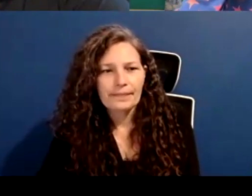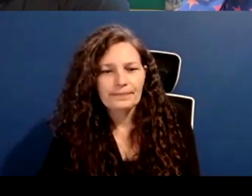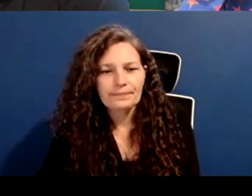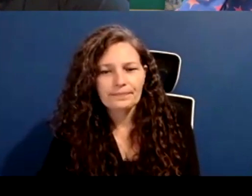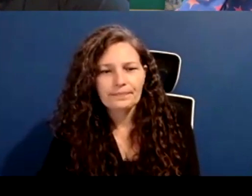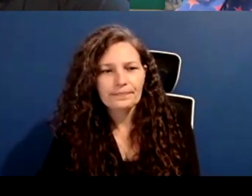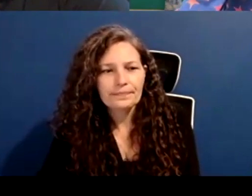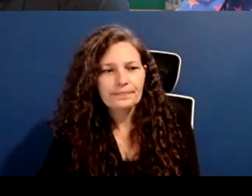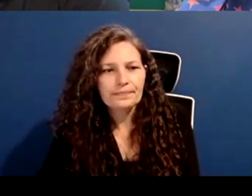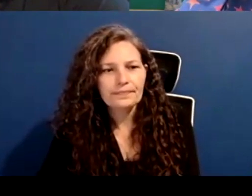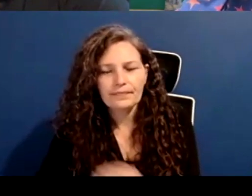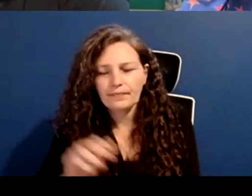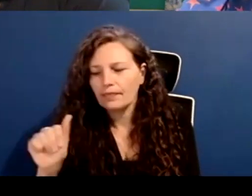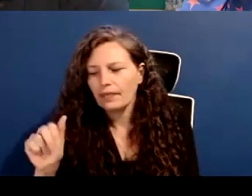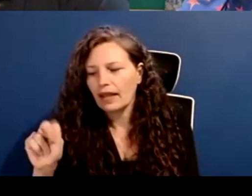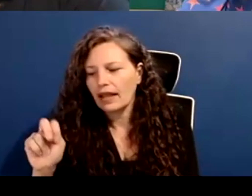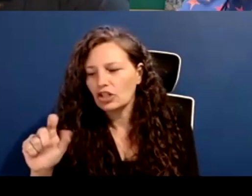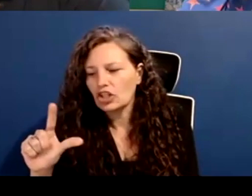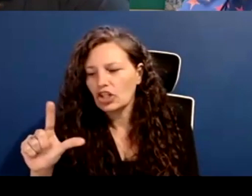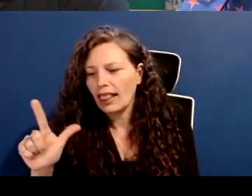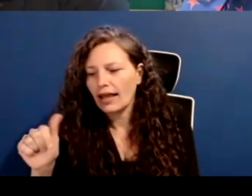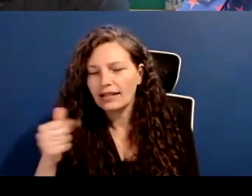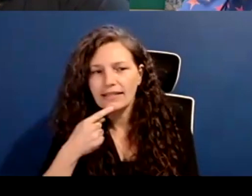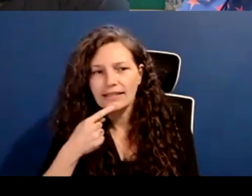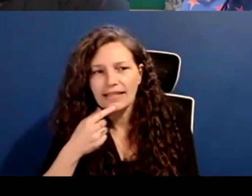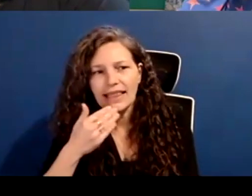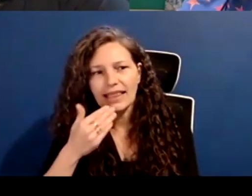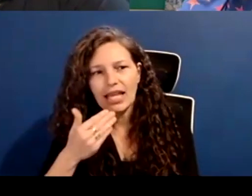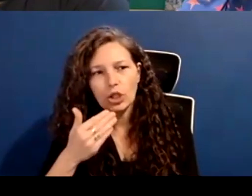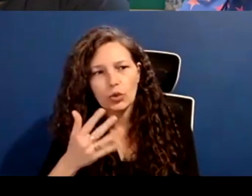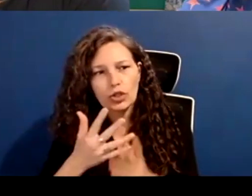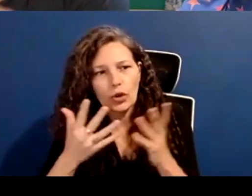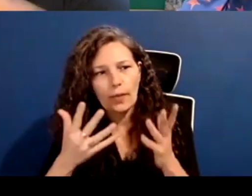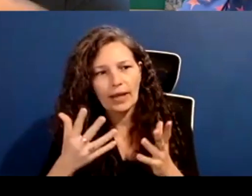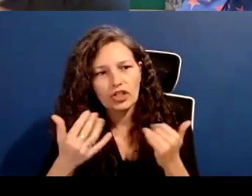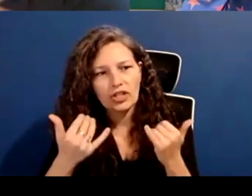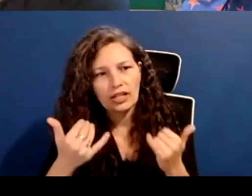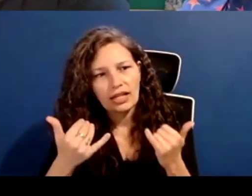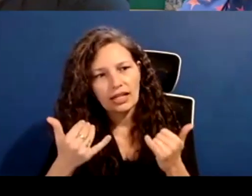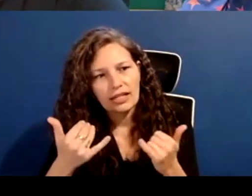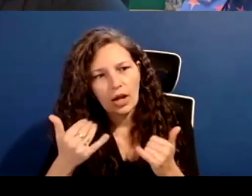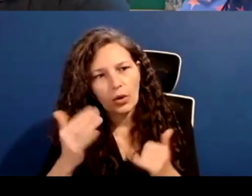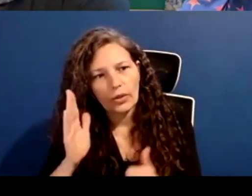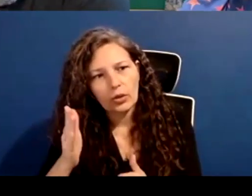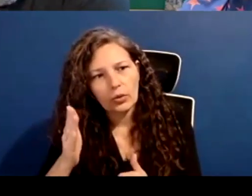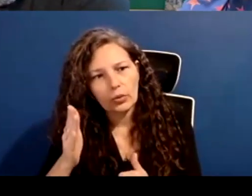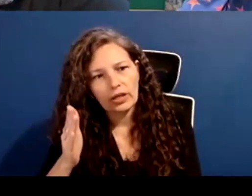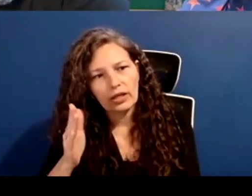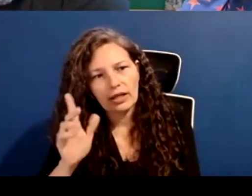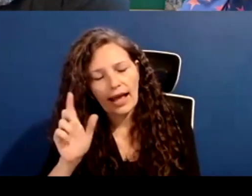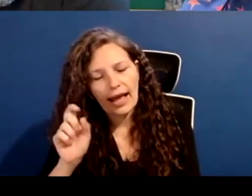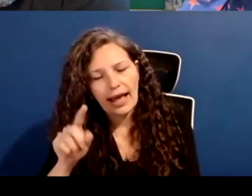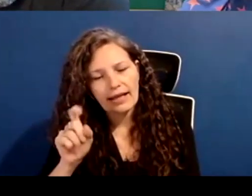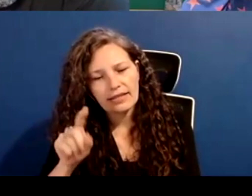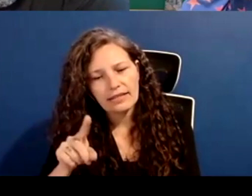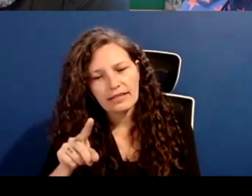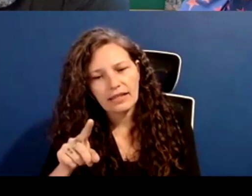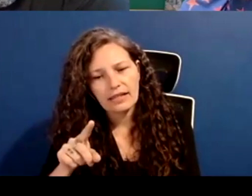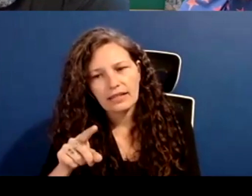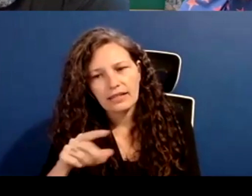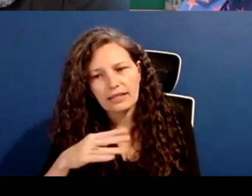Thank you so much. We're going to move now to some questions we have in the question and